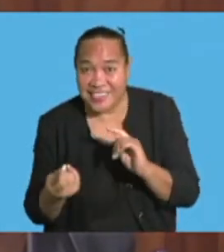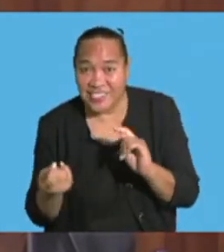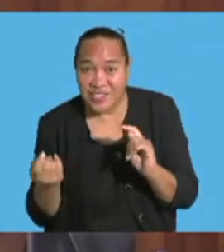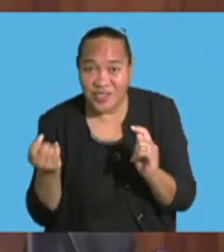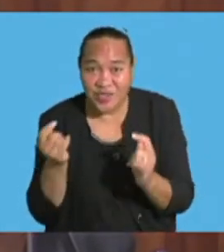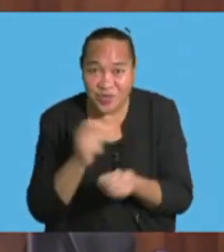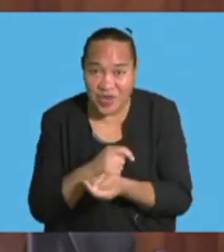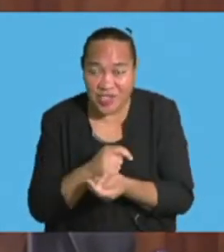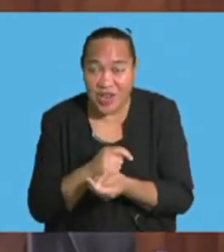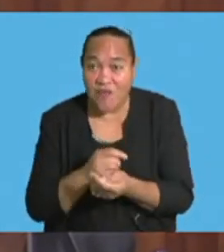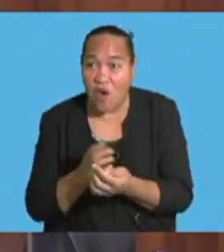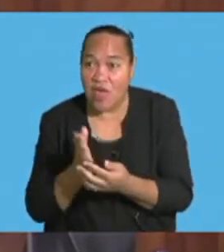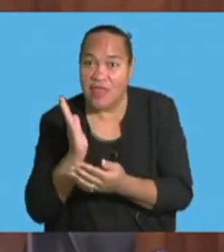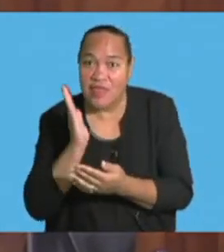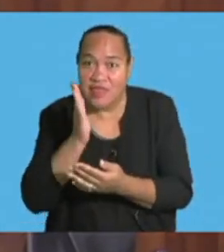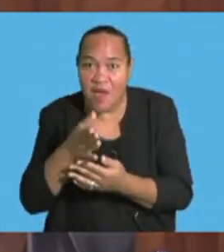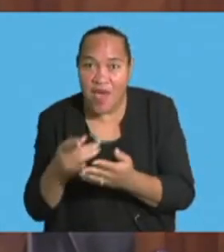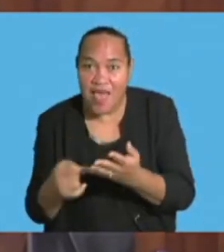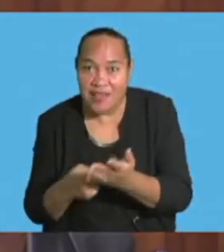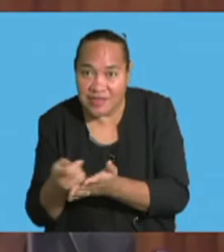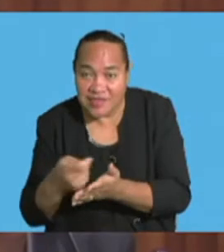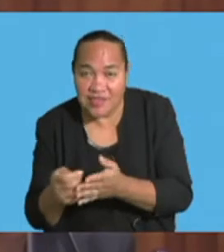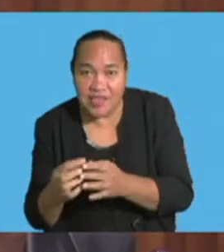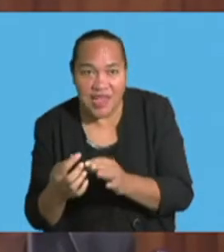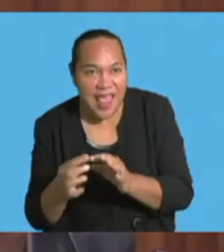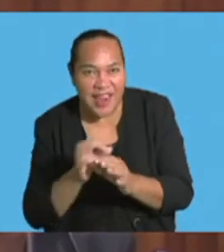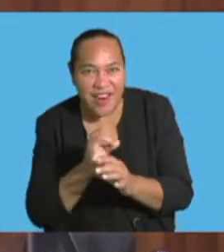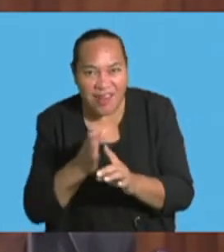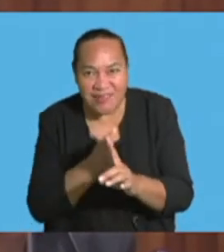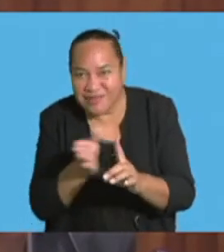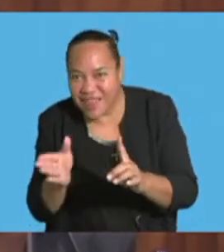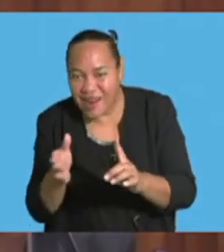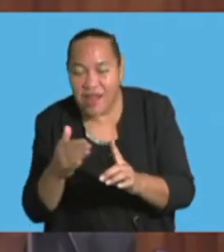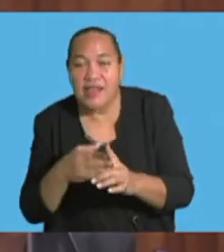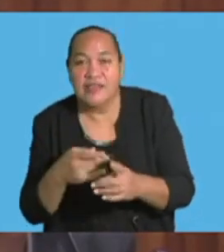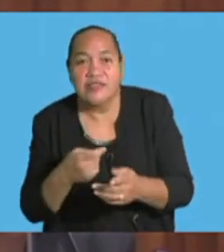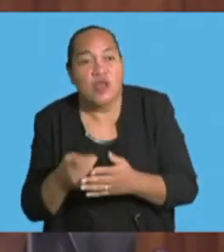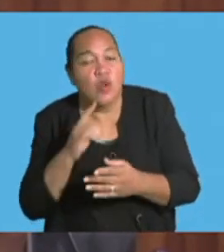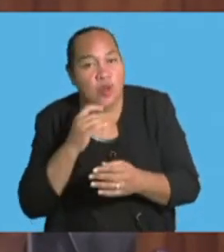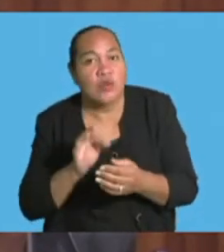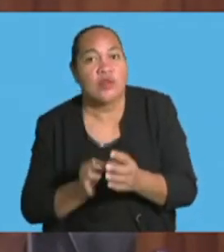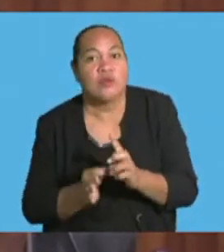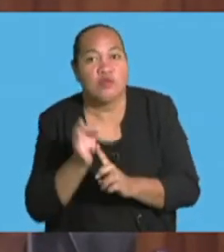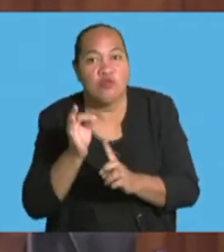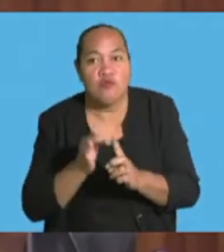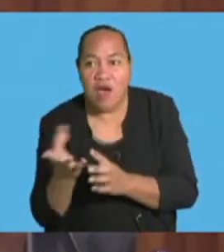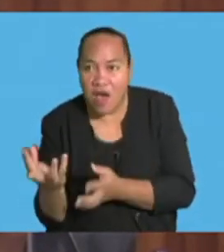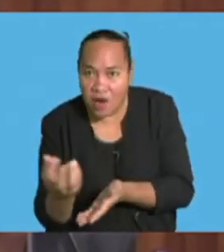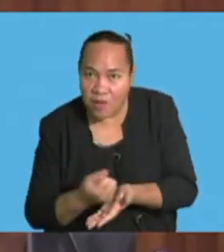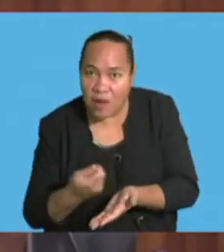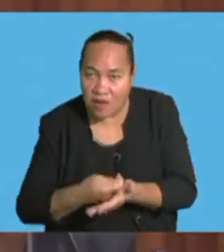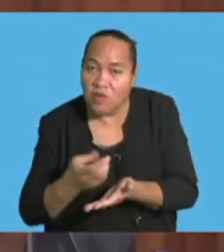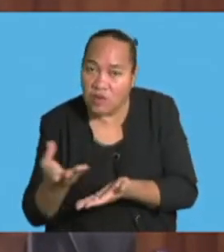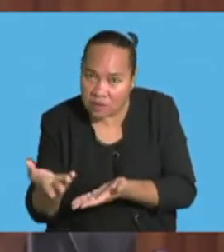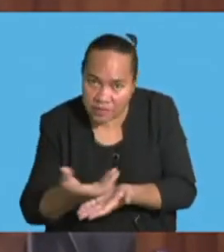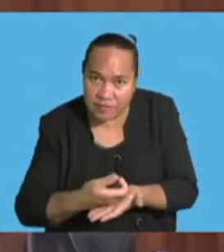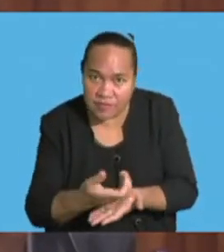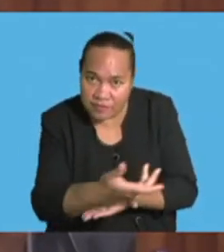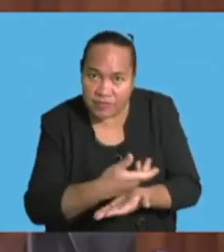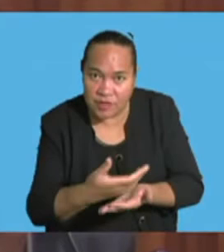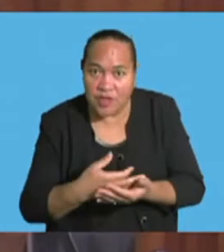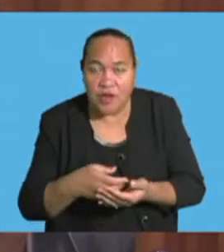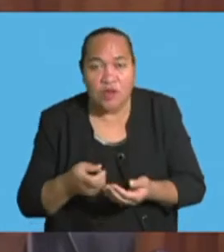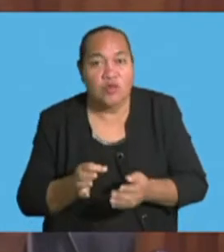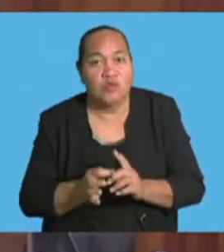indirect taxation creates a broad tax base which improves our revenue without hurting pockets of our ordinary